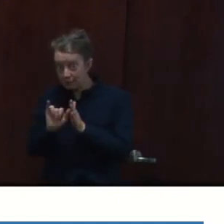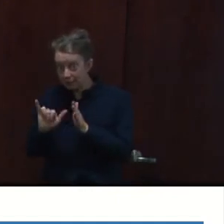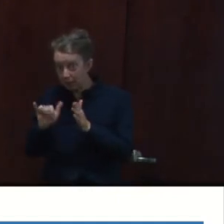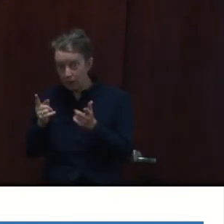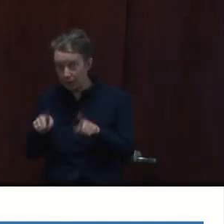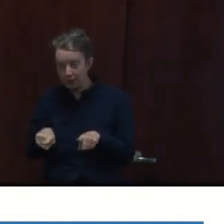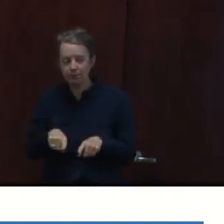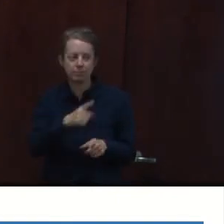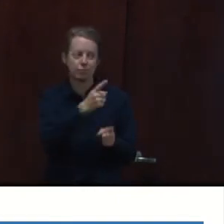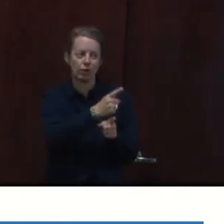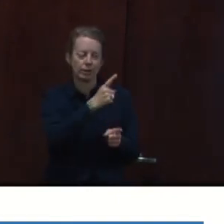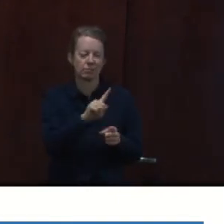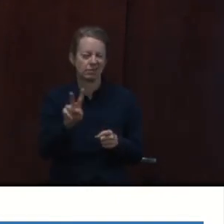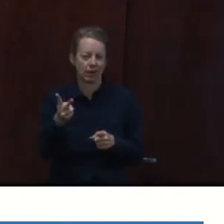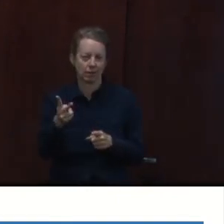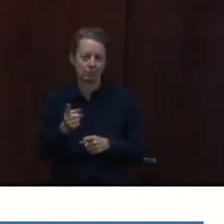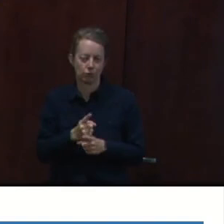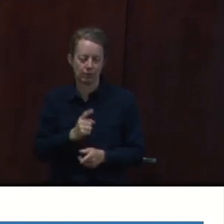Okay.